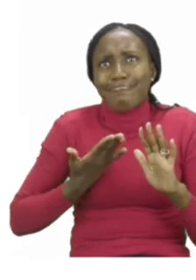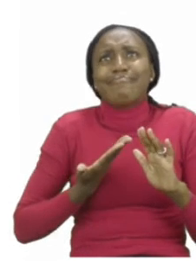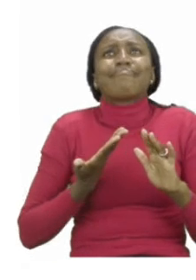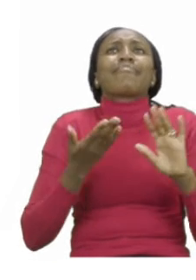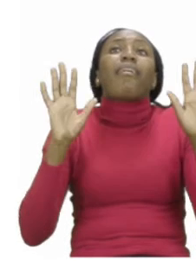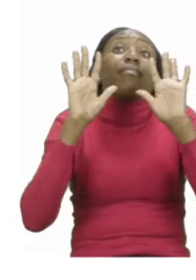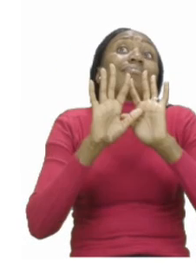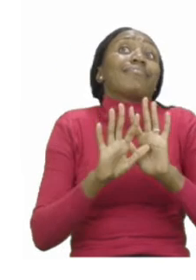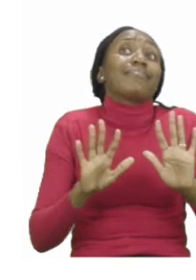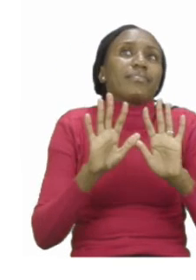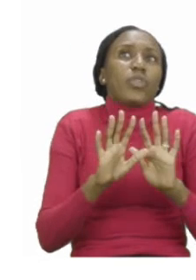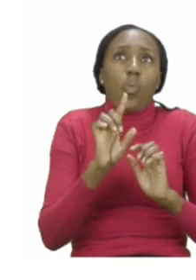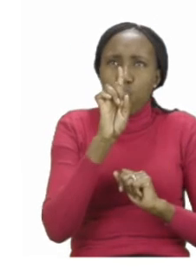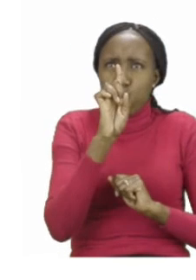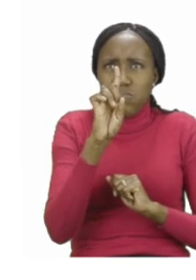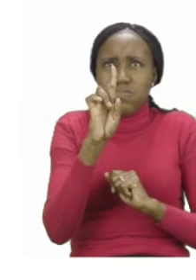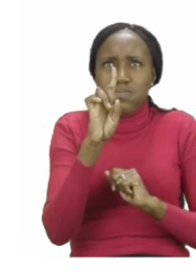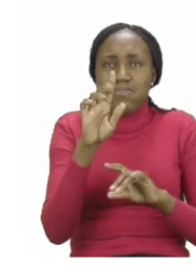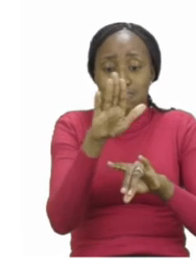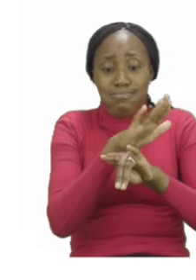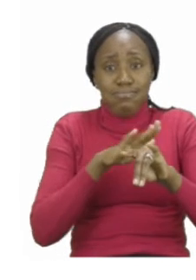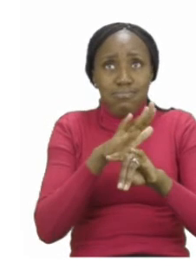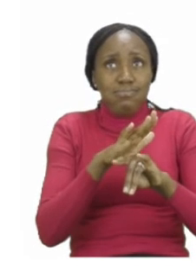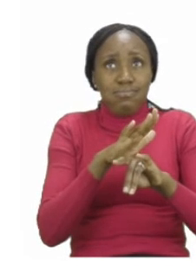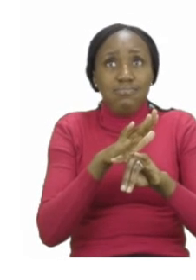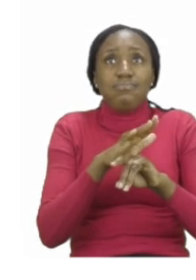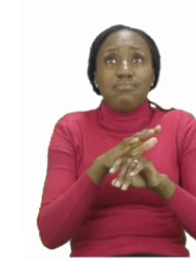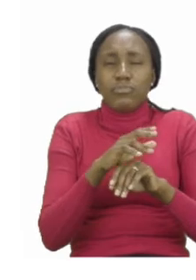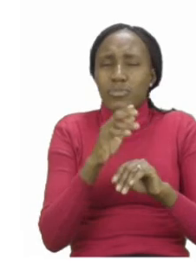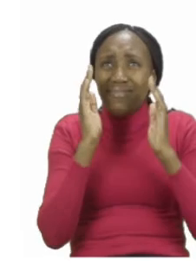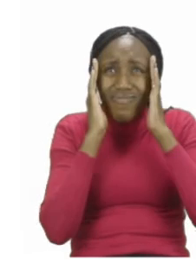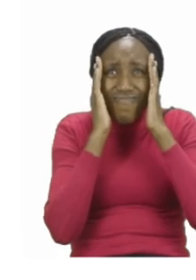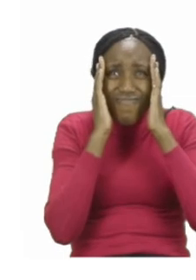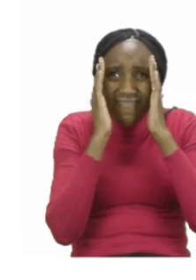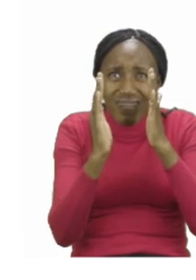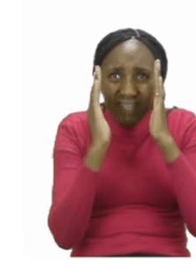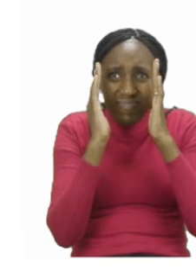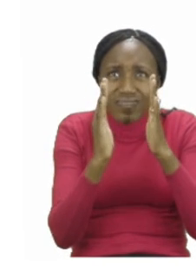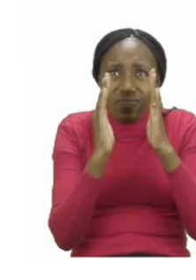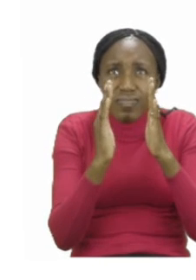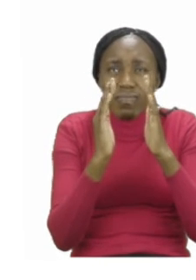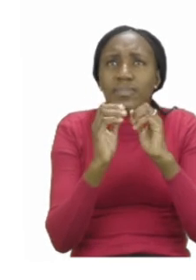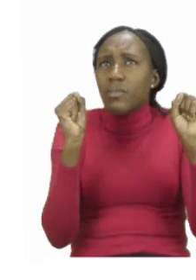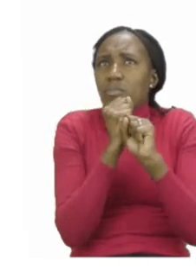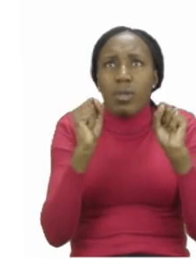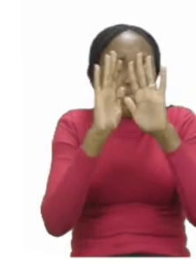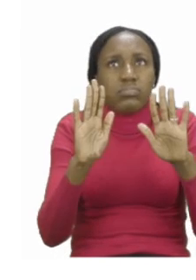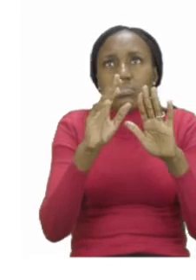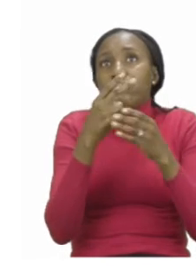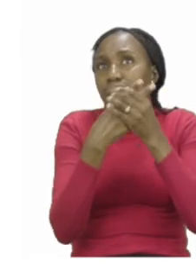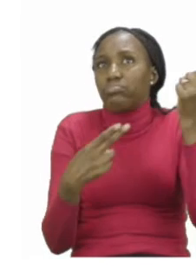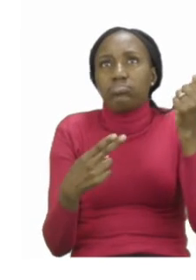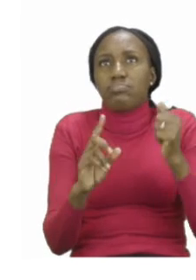color only one animal. Remember everyone, you cannot color both